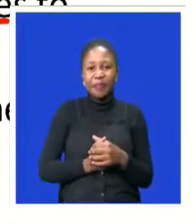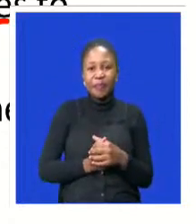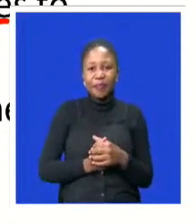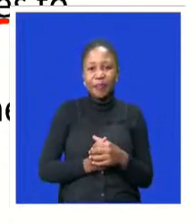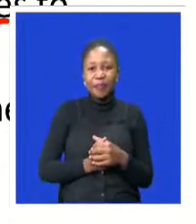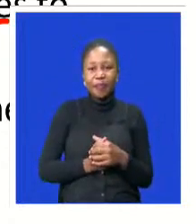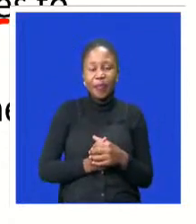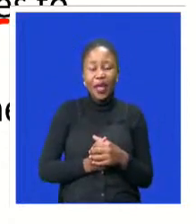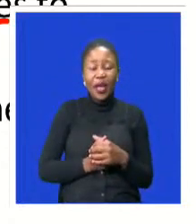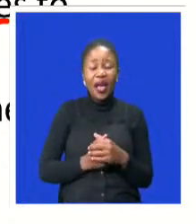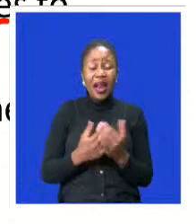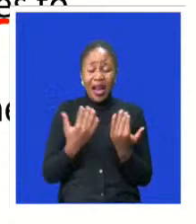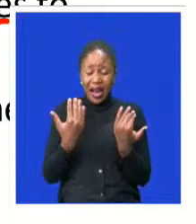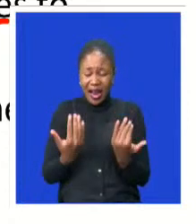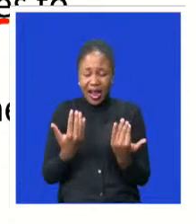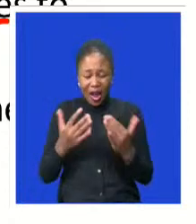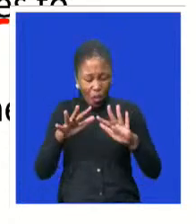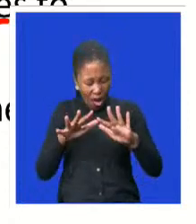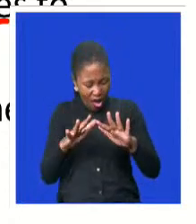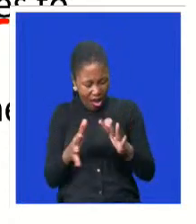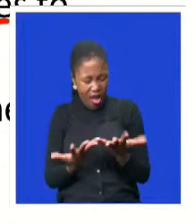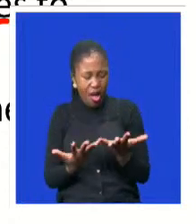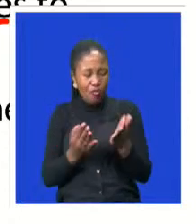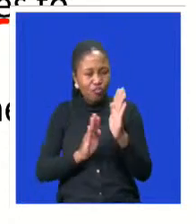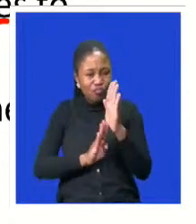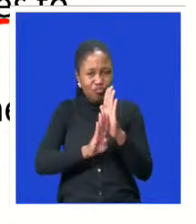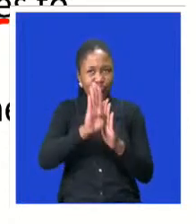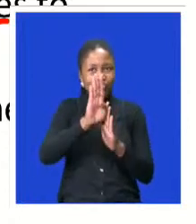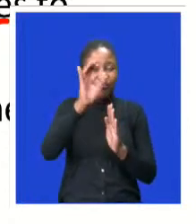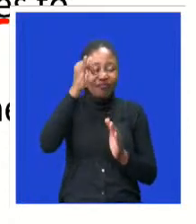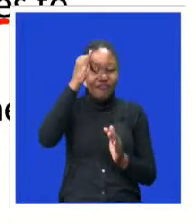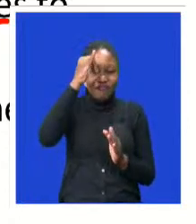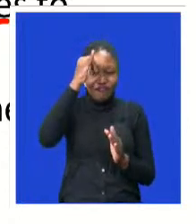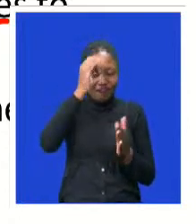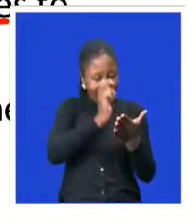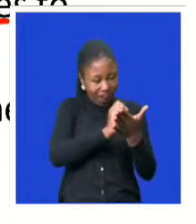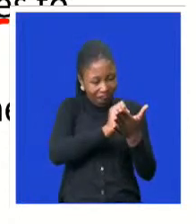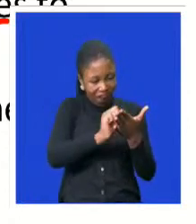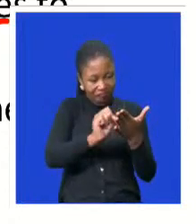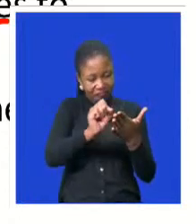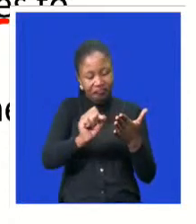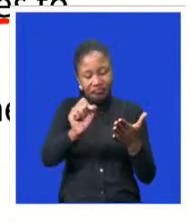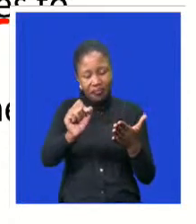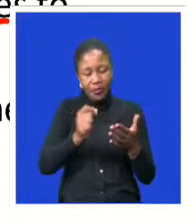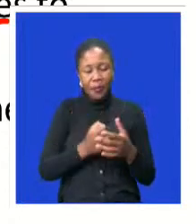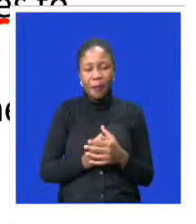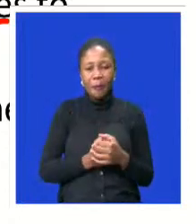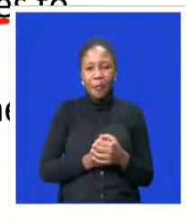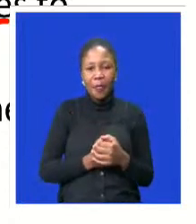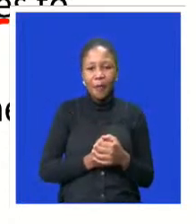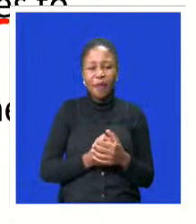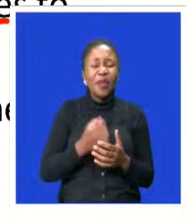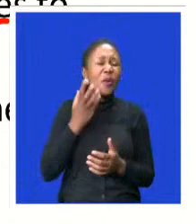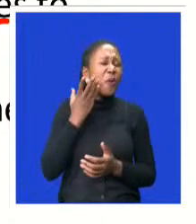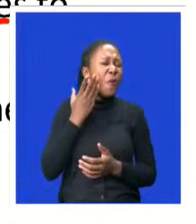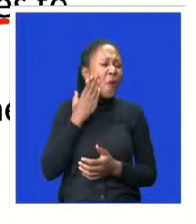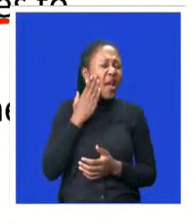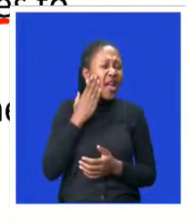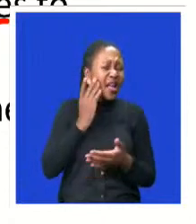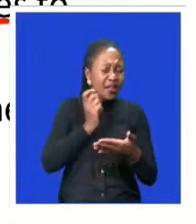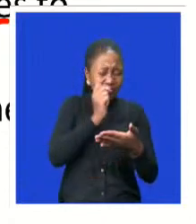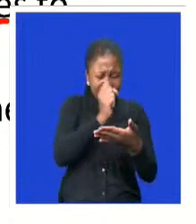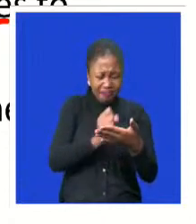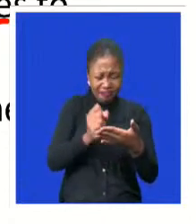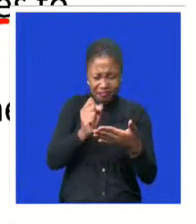are writing a spelling and when you are writing, you get to discover that the